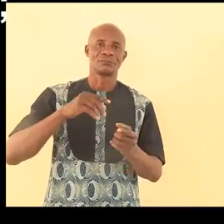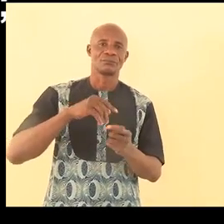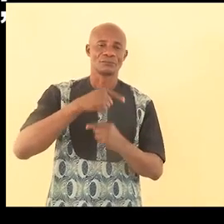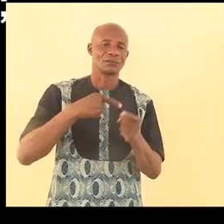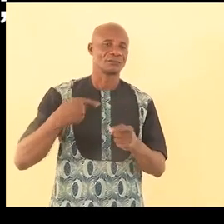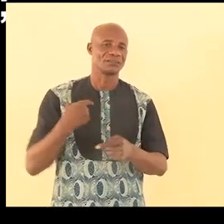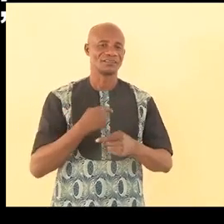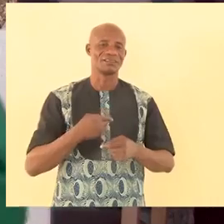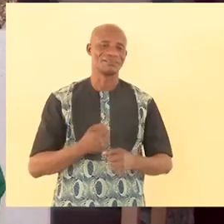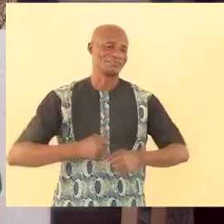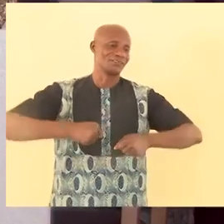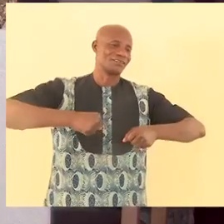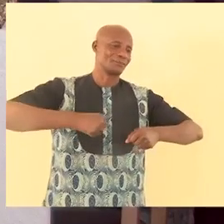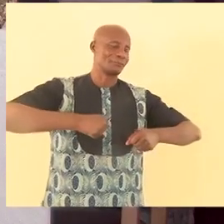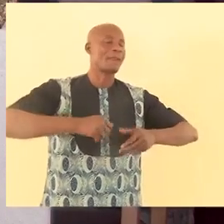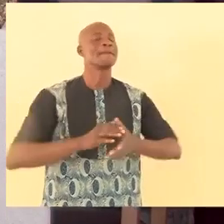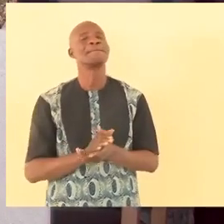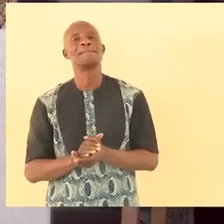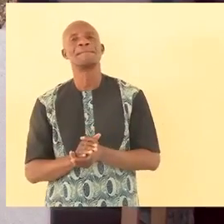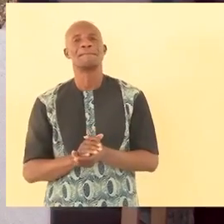So when we have, we raise our shoulders.